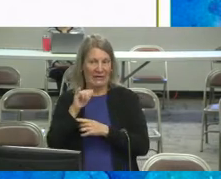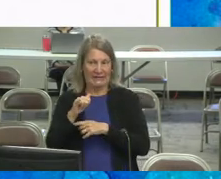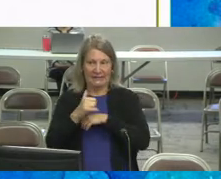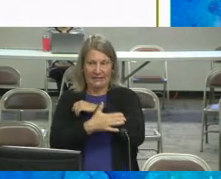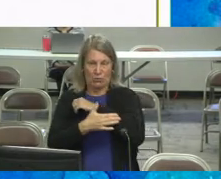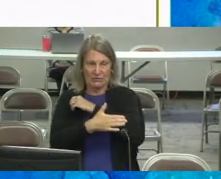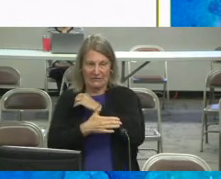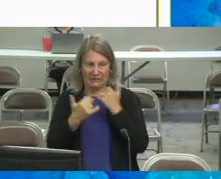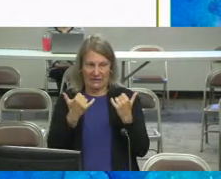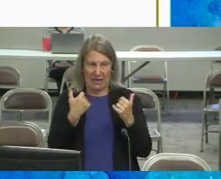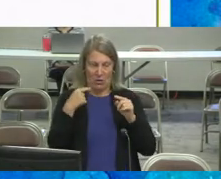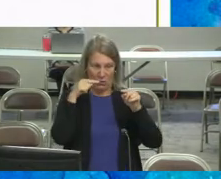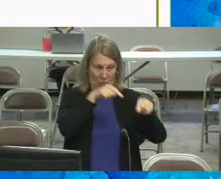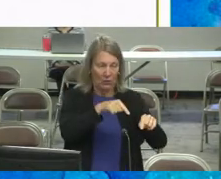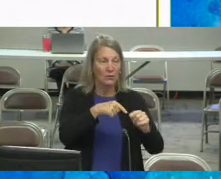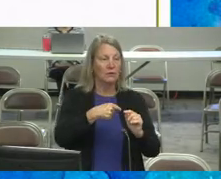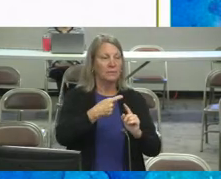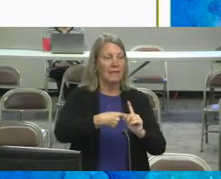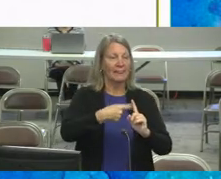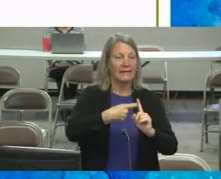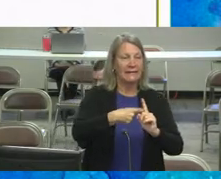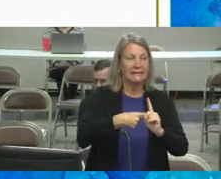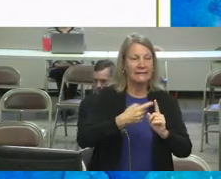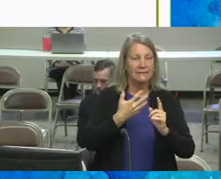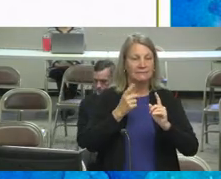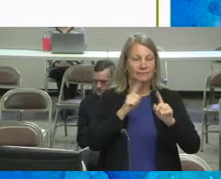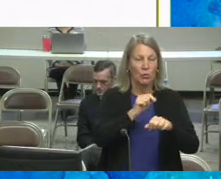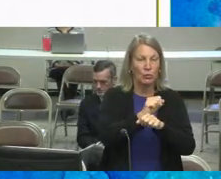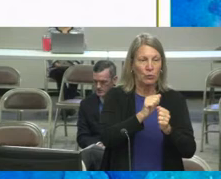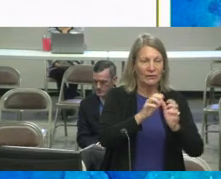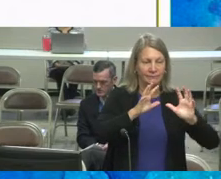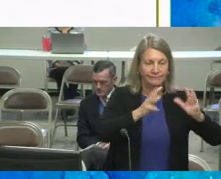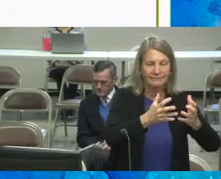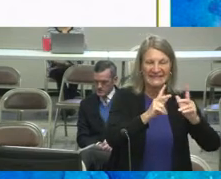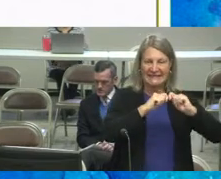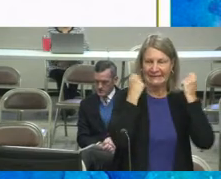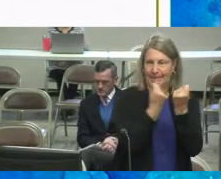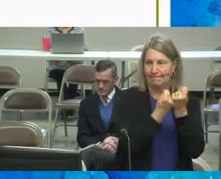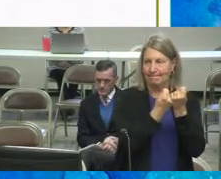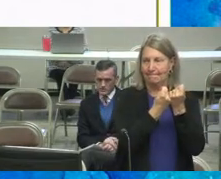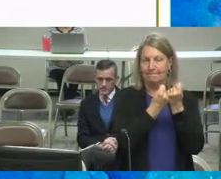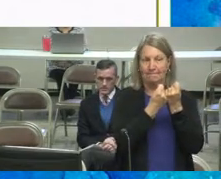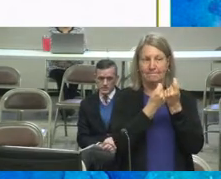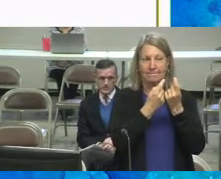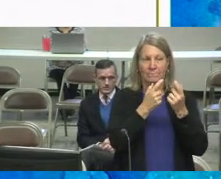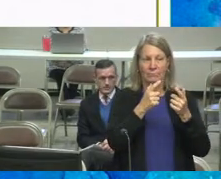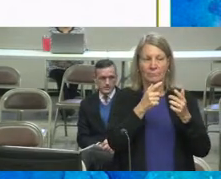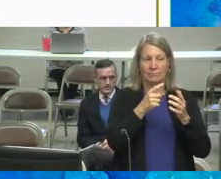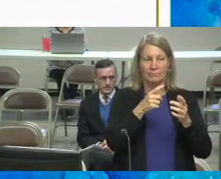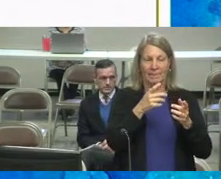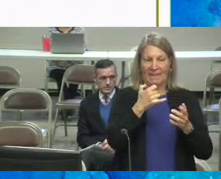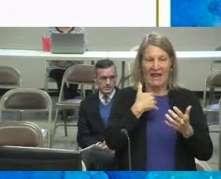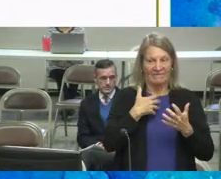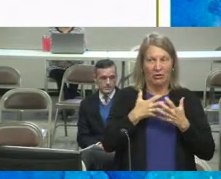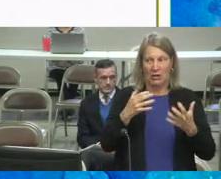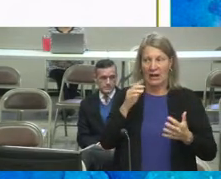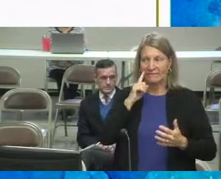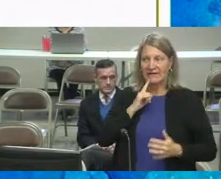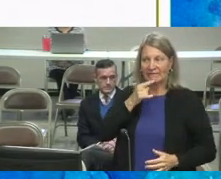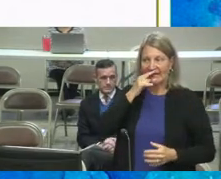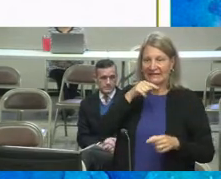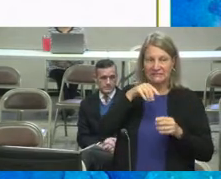we go work with that we're currently going into Catholic counting right now kind of piloting this working with their